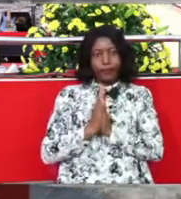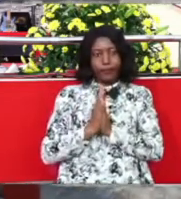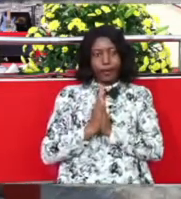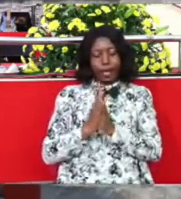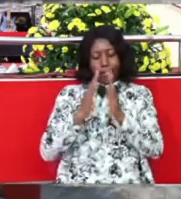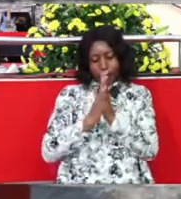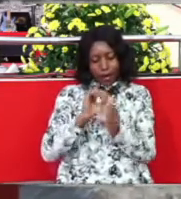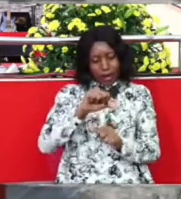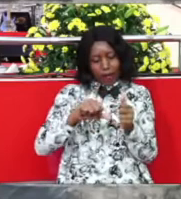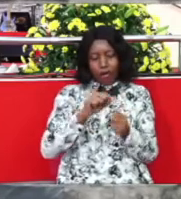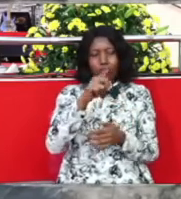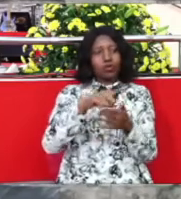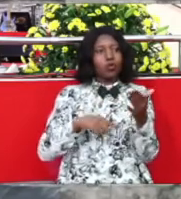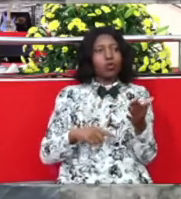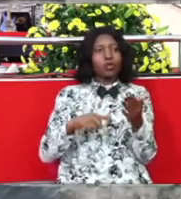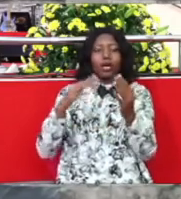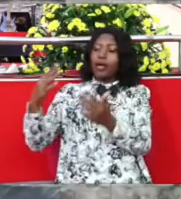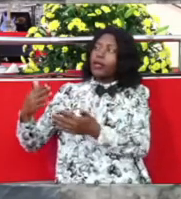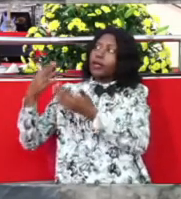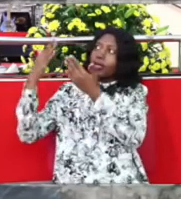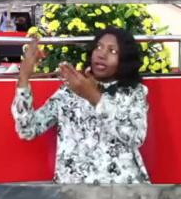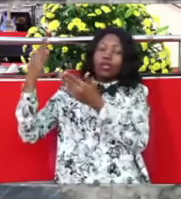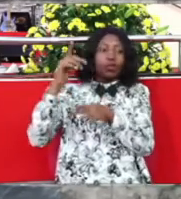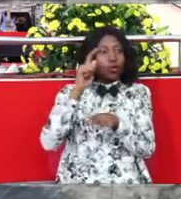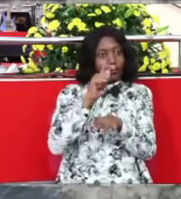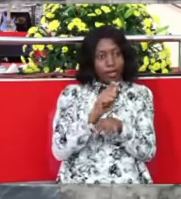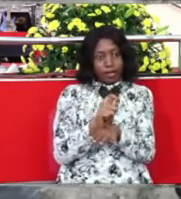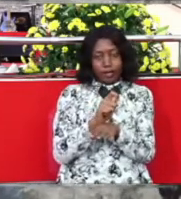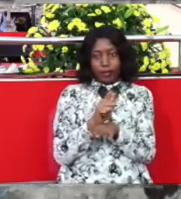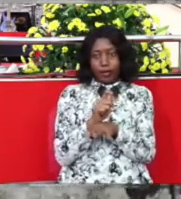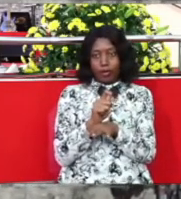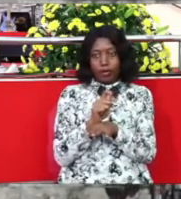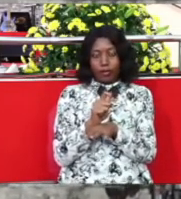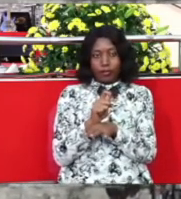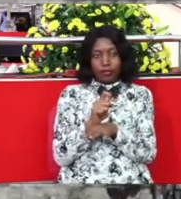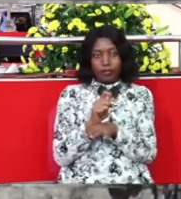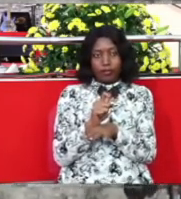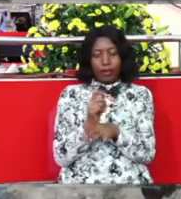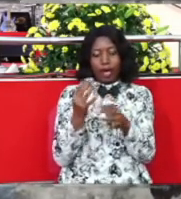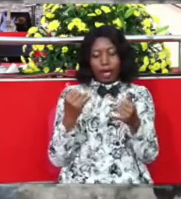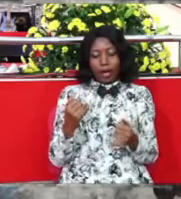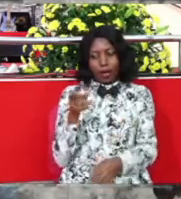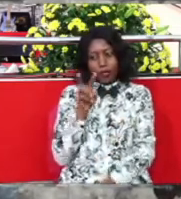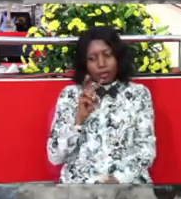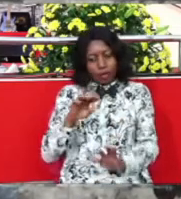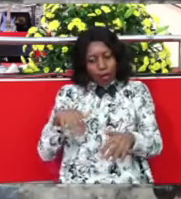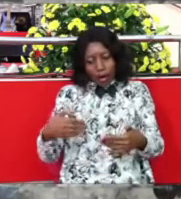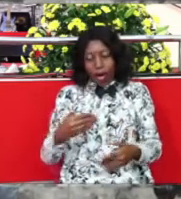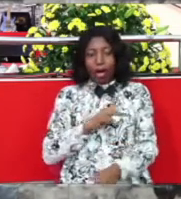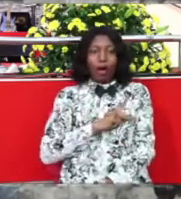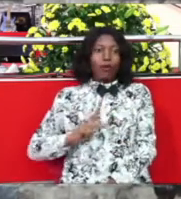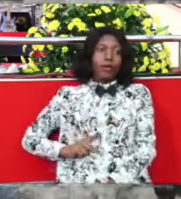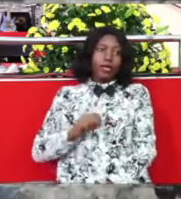dedication for a temple. Aha, maombi ya kuwekewa wakfu kwa hekalu. And we saw how King Solomon was praying in